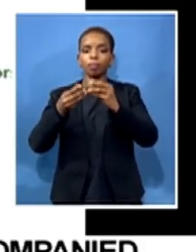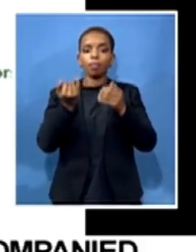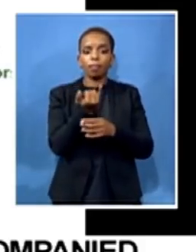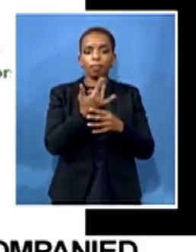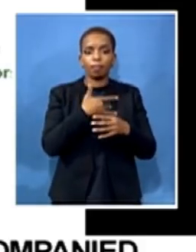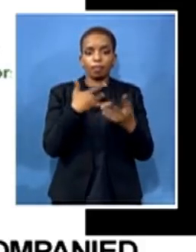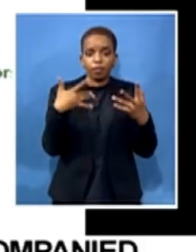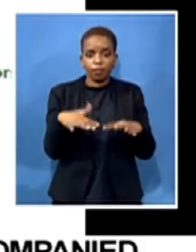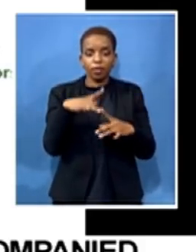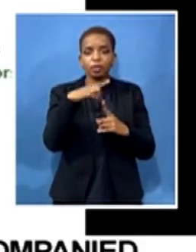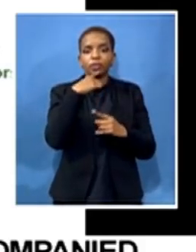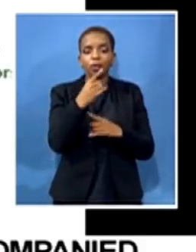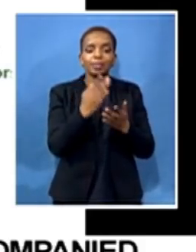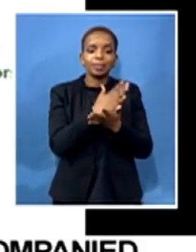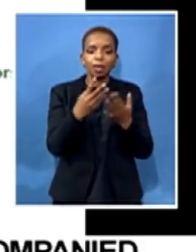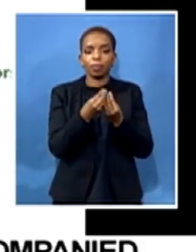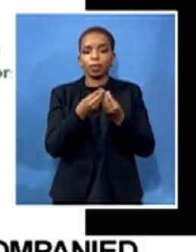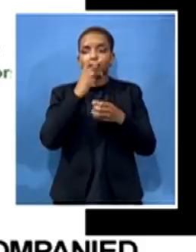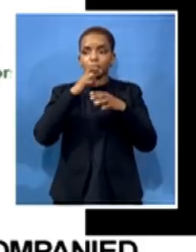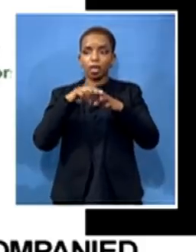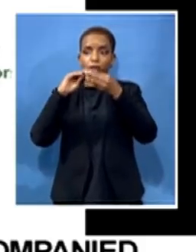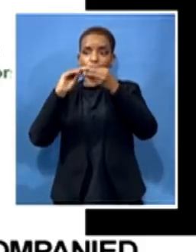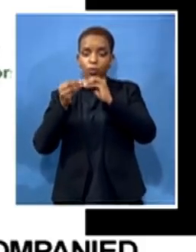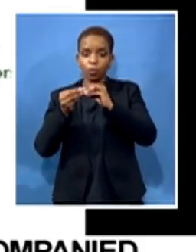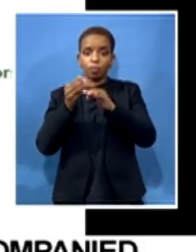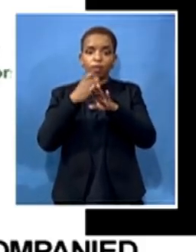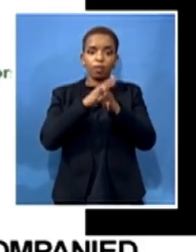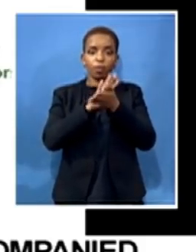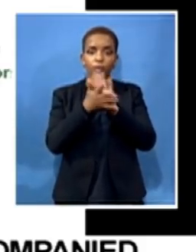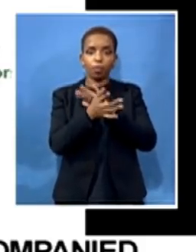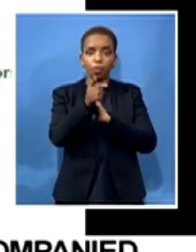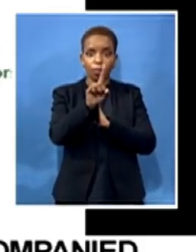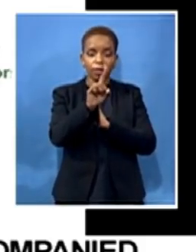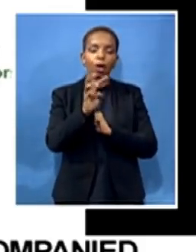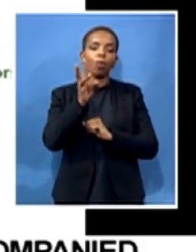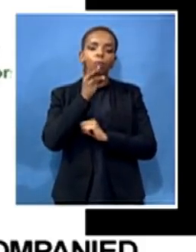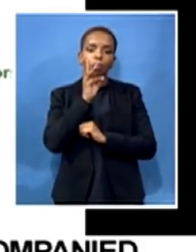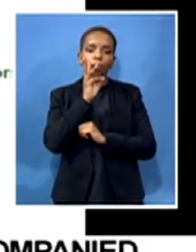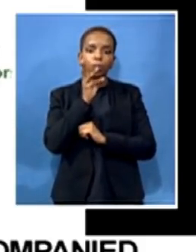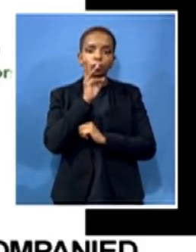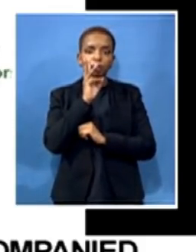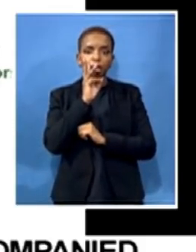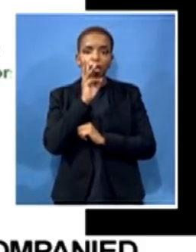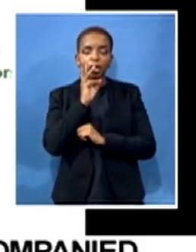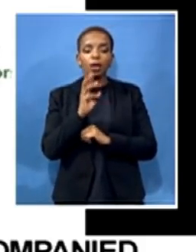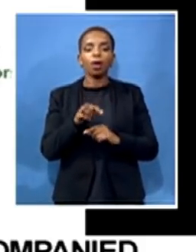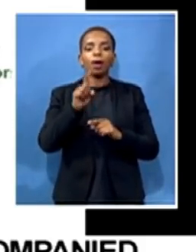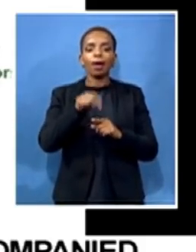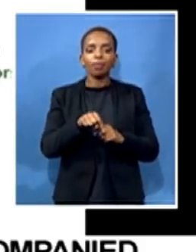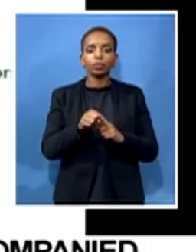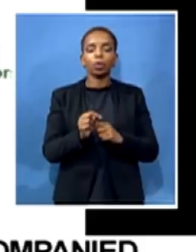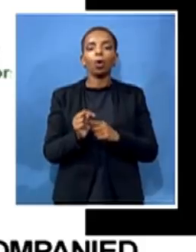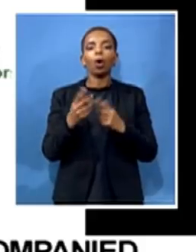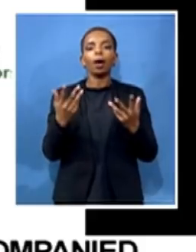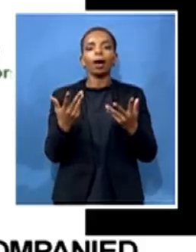infrastructure. And we've had to mobilize resources through other partners, but also